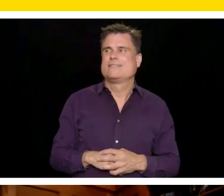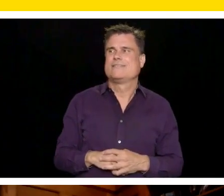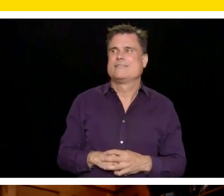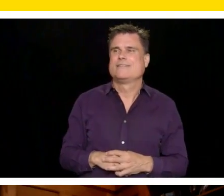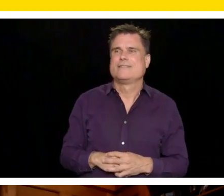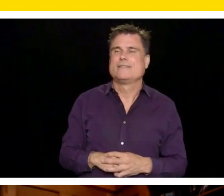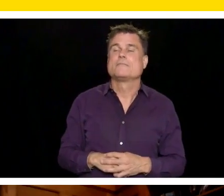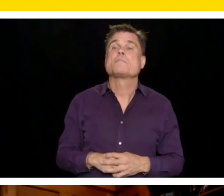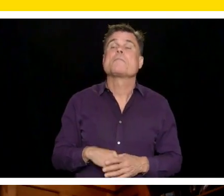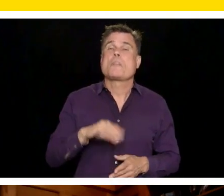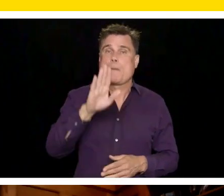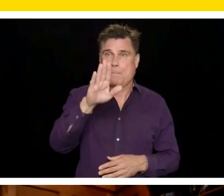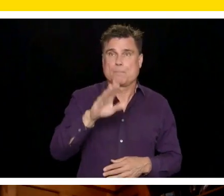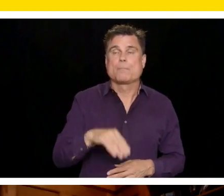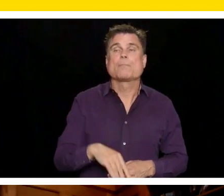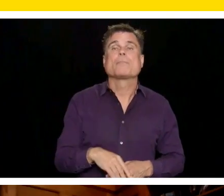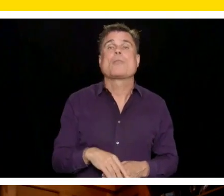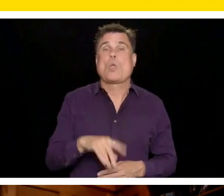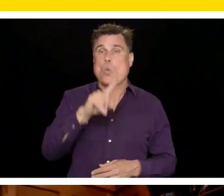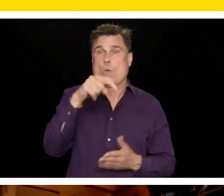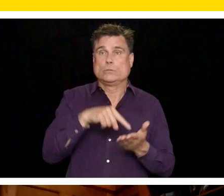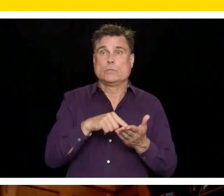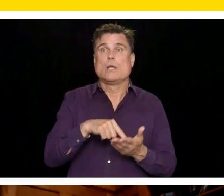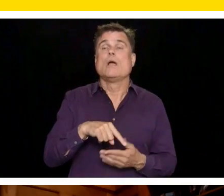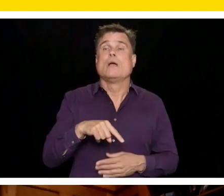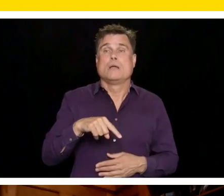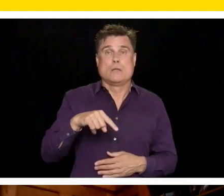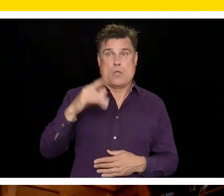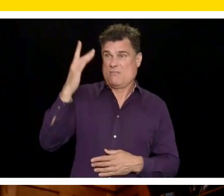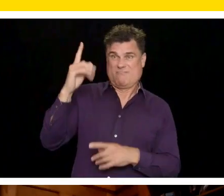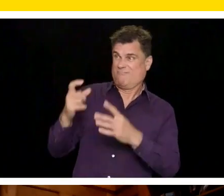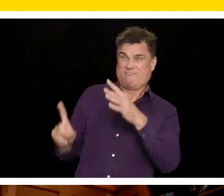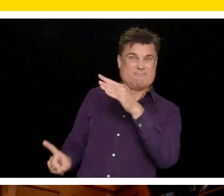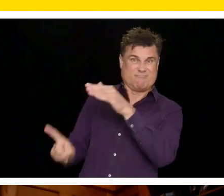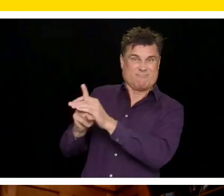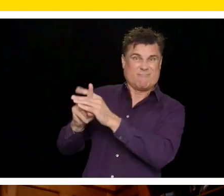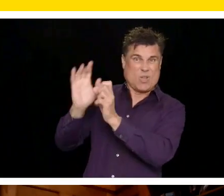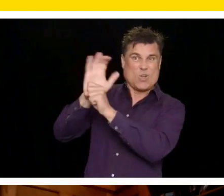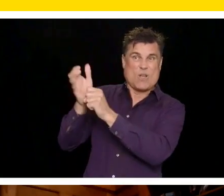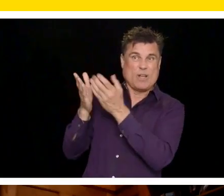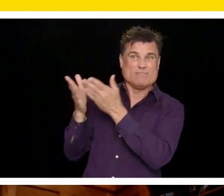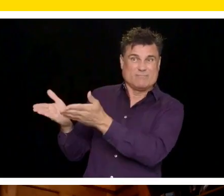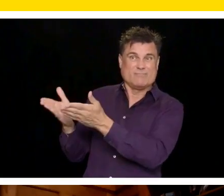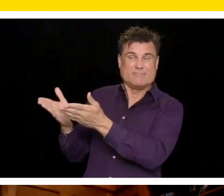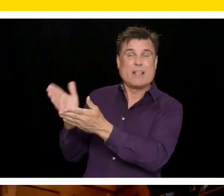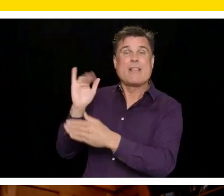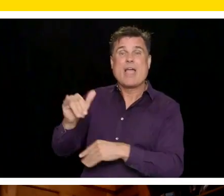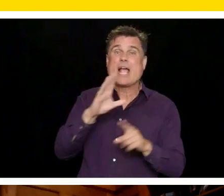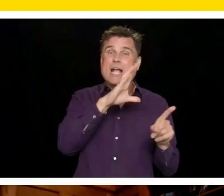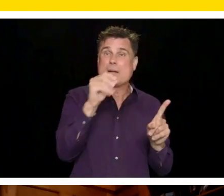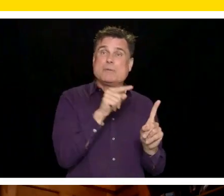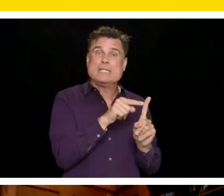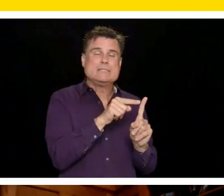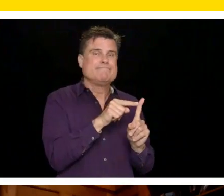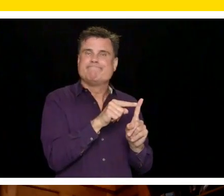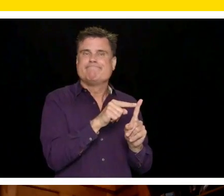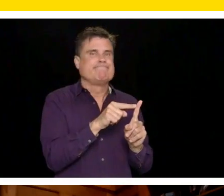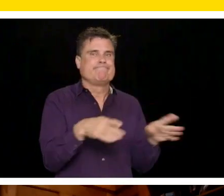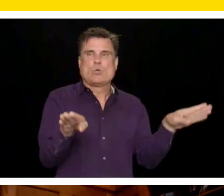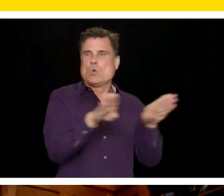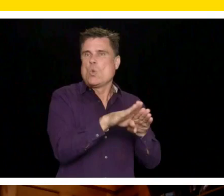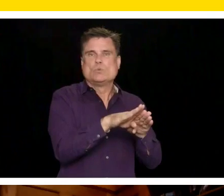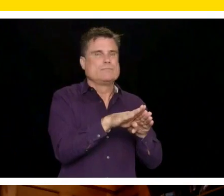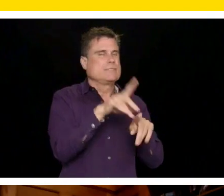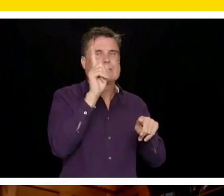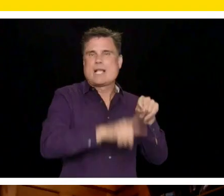COVID, they are not in the market at the moment. Okay. So are there any resources available to help them